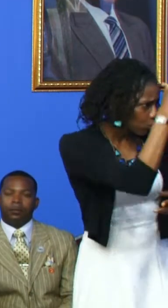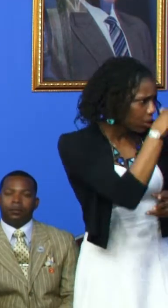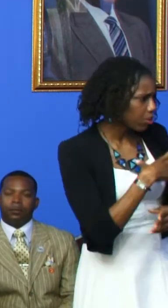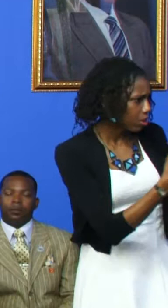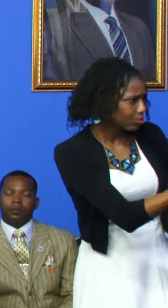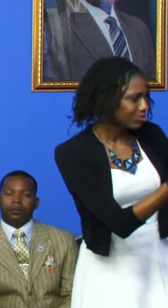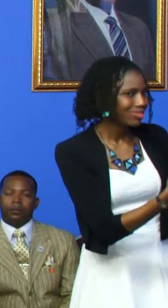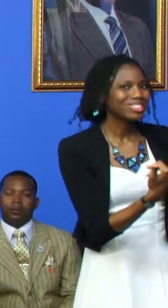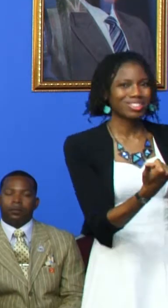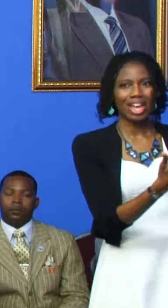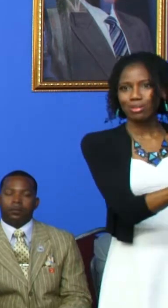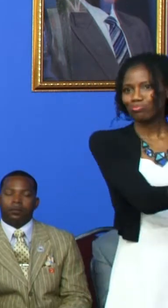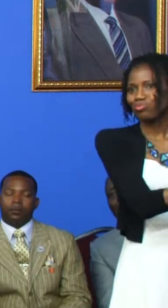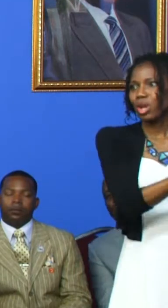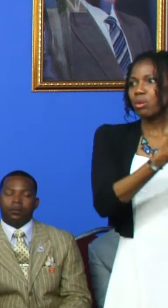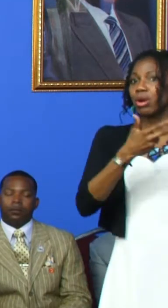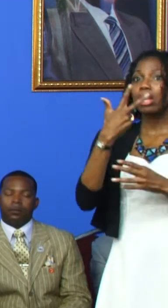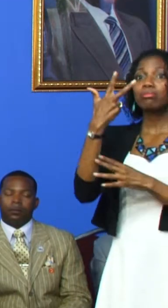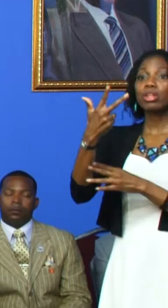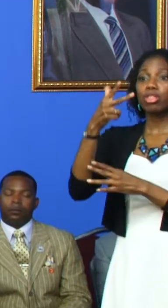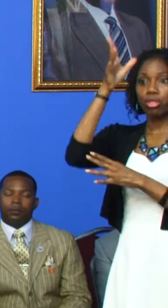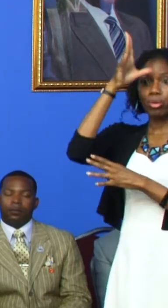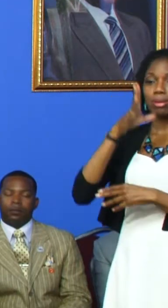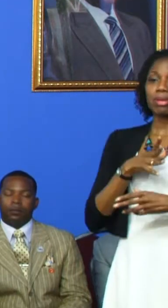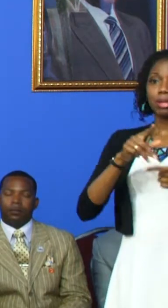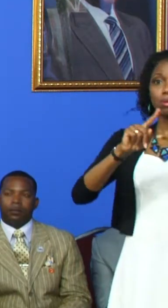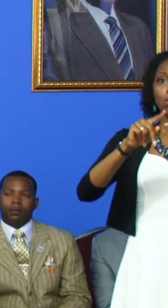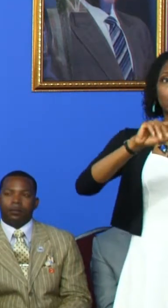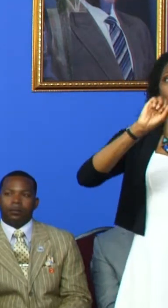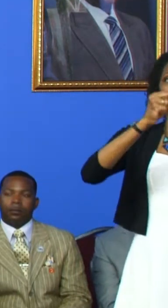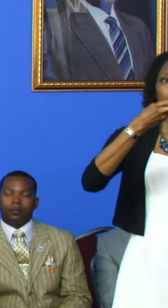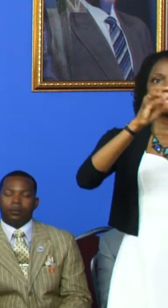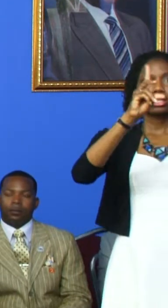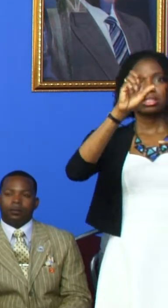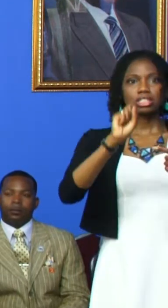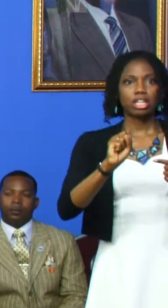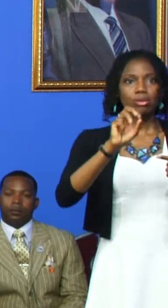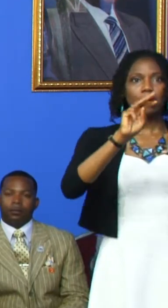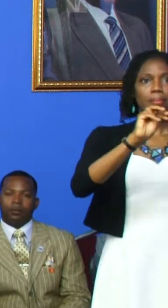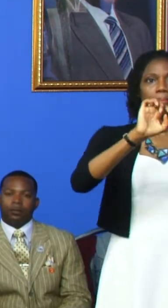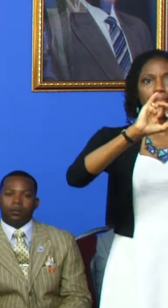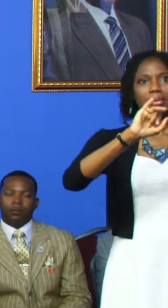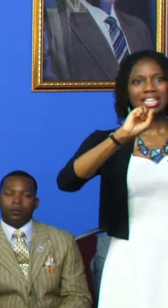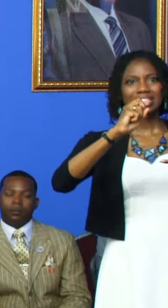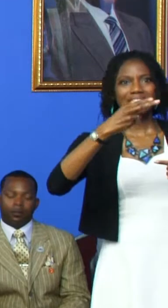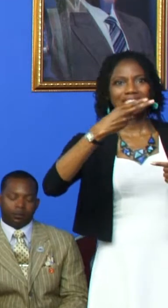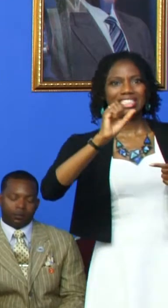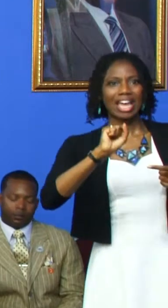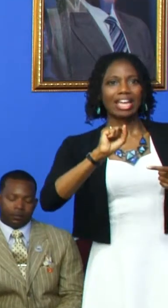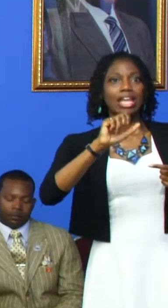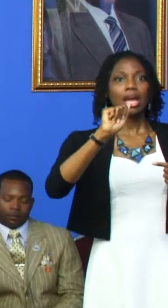And they brought them and stood in front of the king, Shadrach, Meshach, and Abednego.